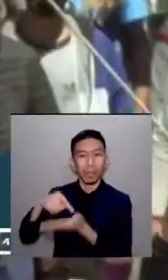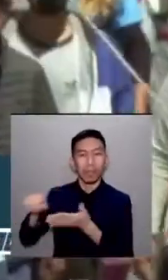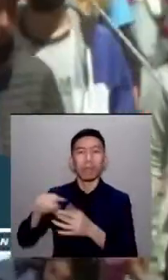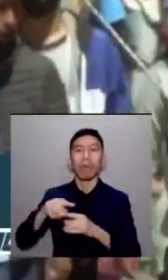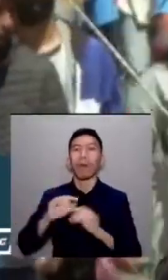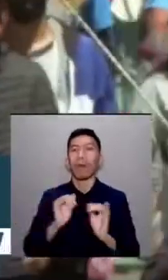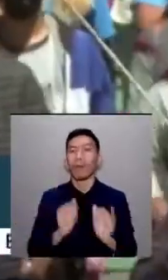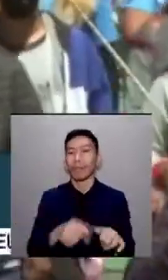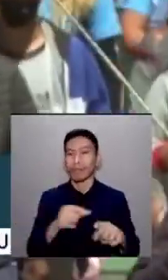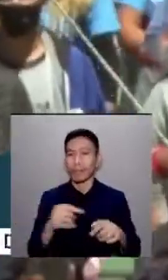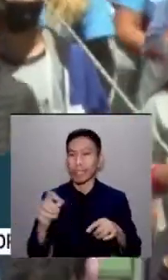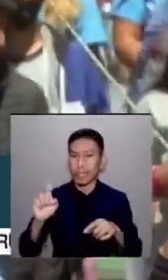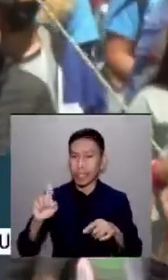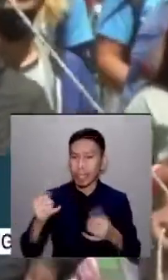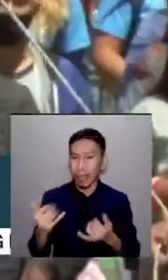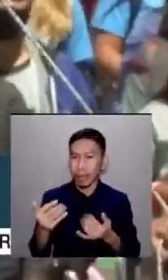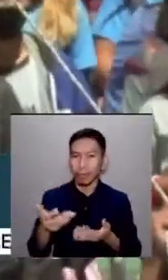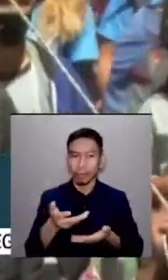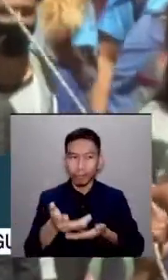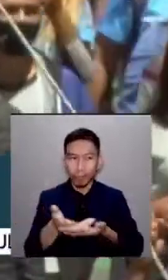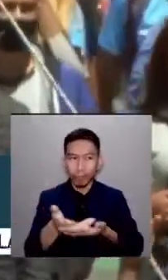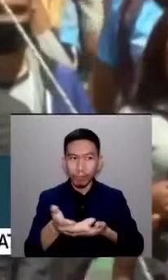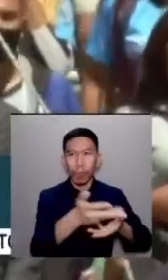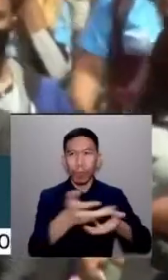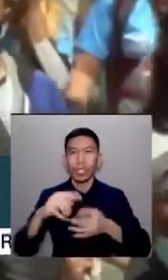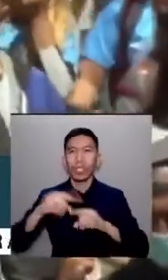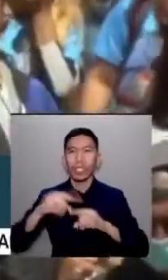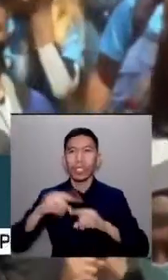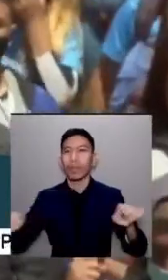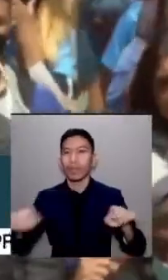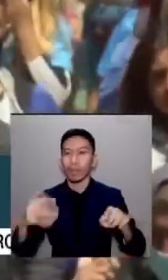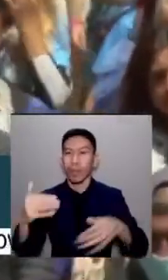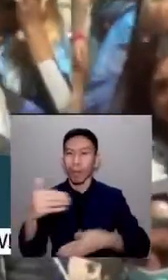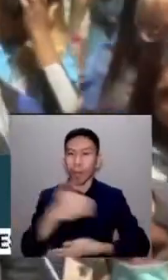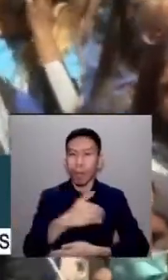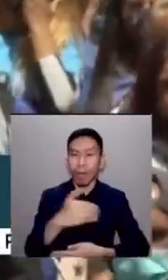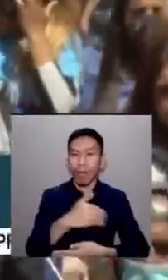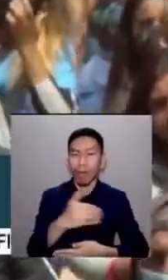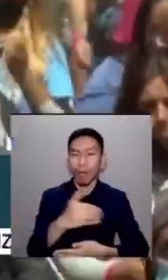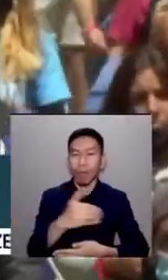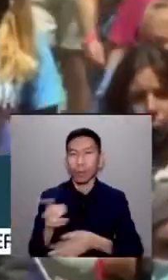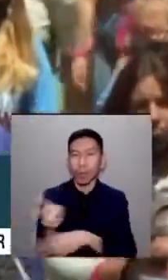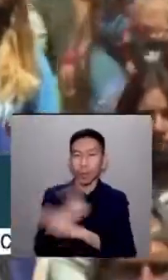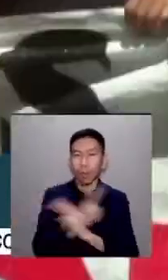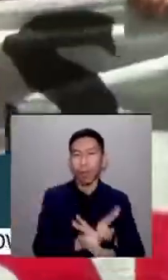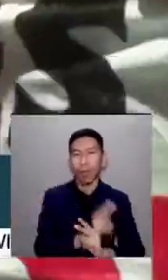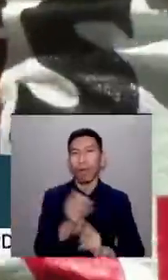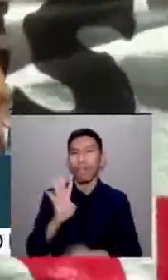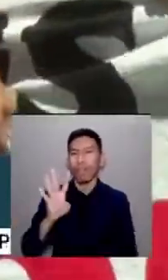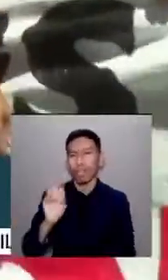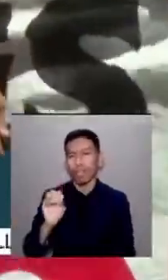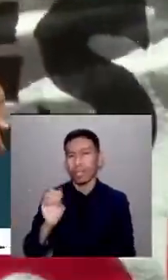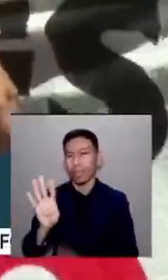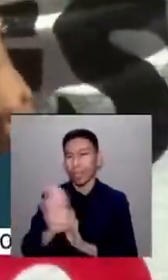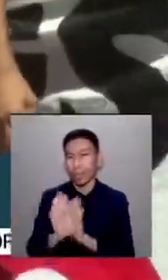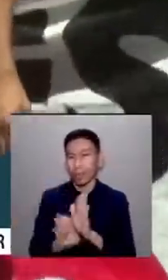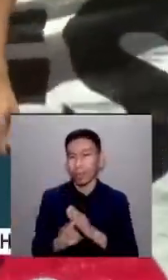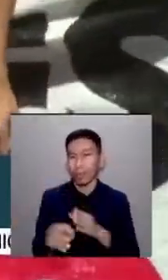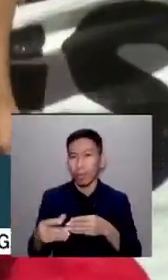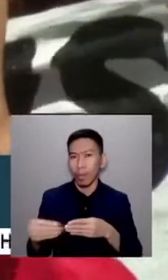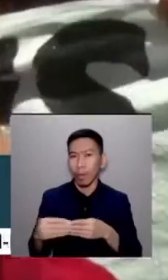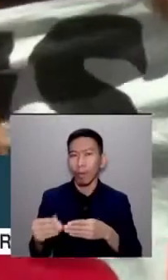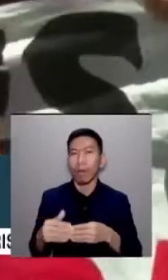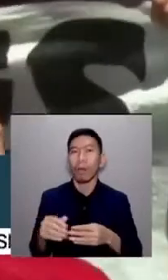tense negotiations with a multilateral lender to renegotiate a loan for about $40 billion. Many blame the IMF